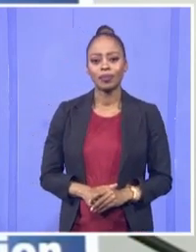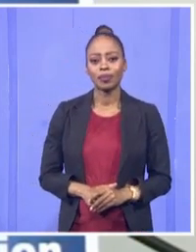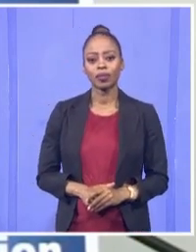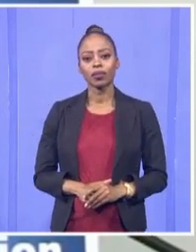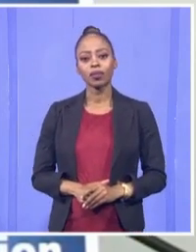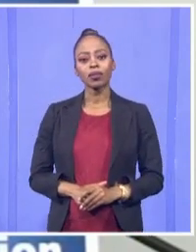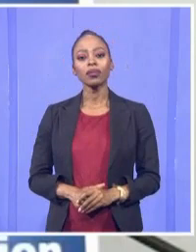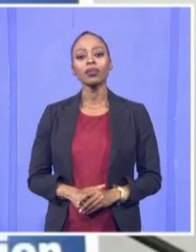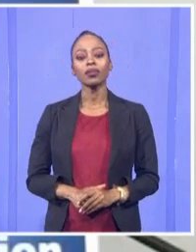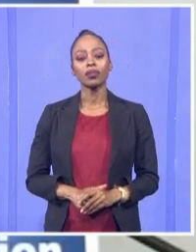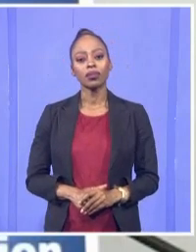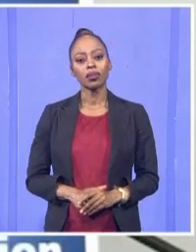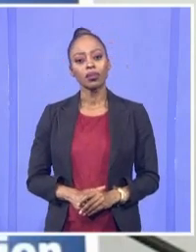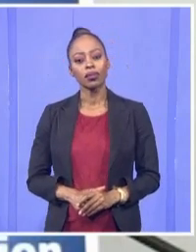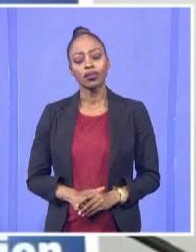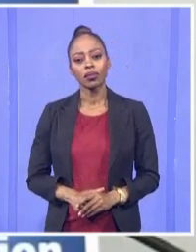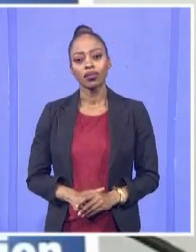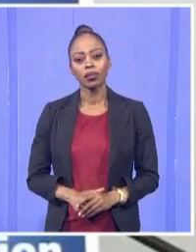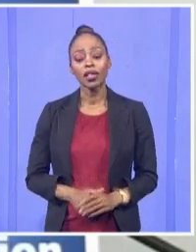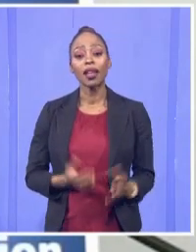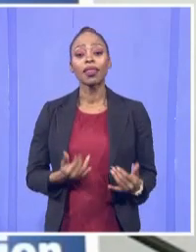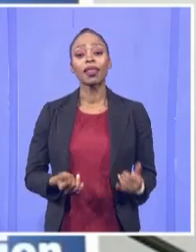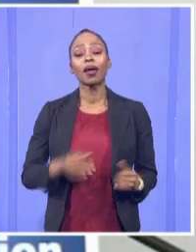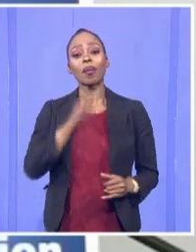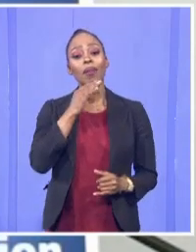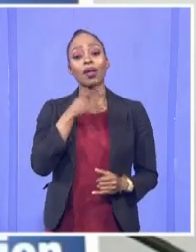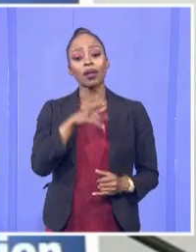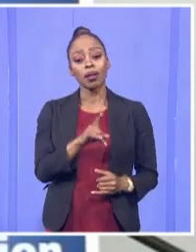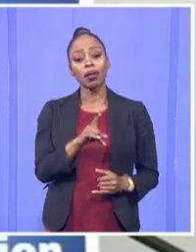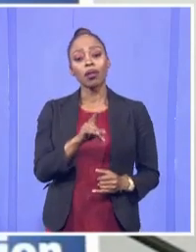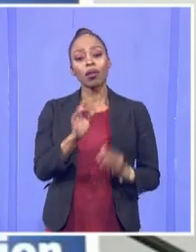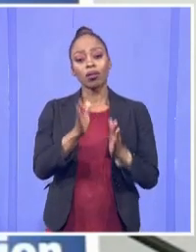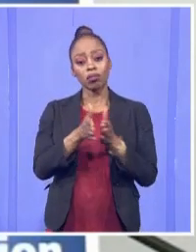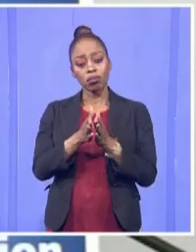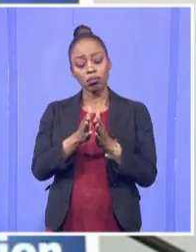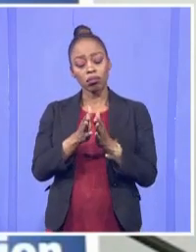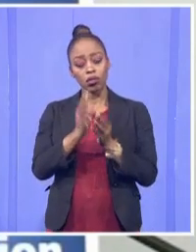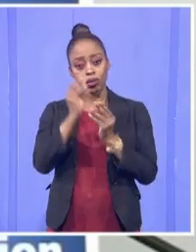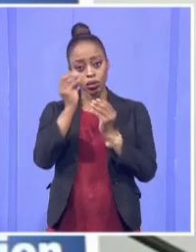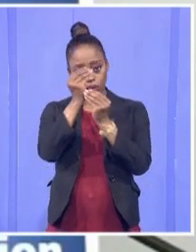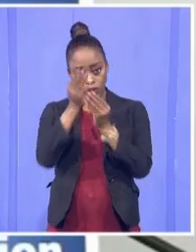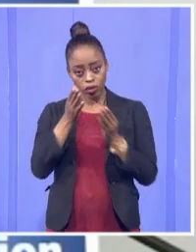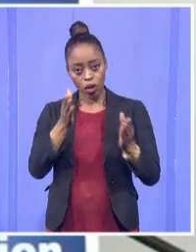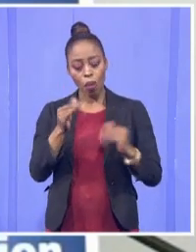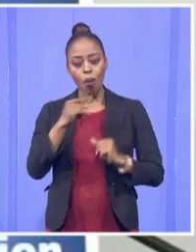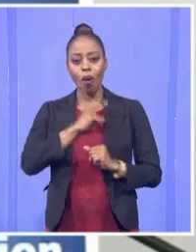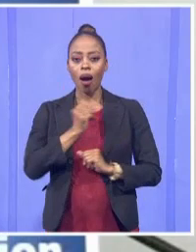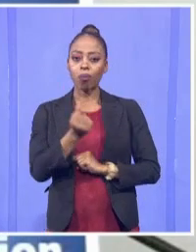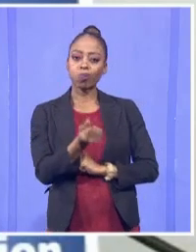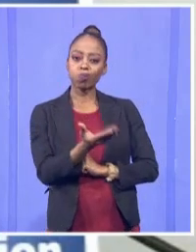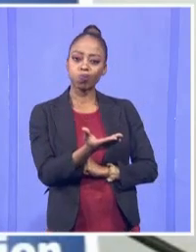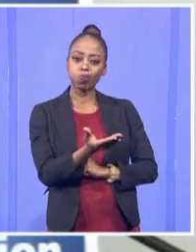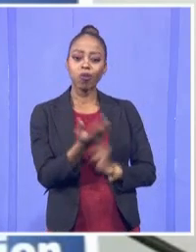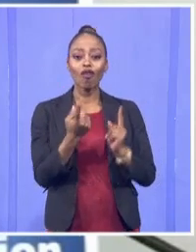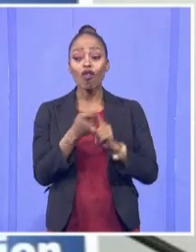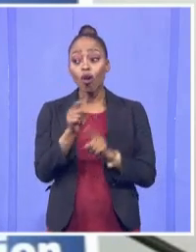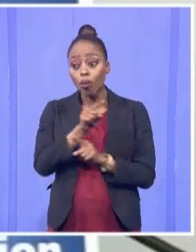This time, we want to urge parents, because the application came from